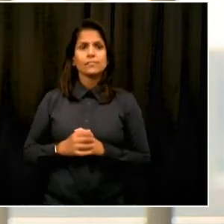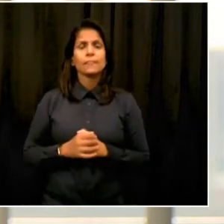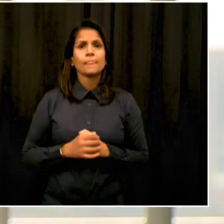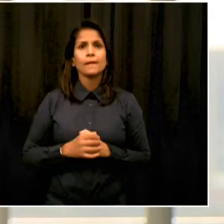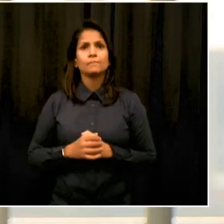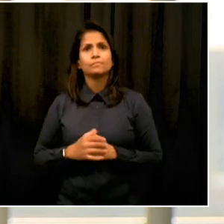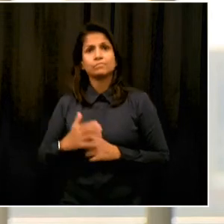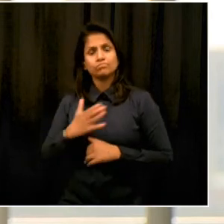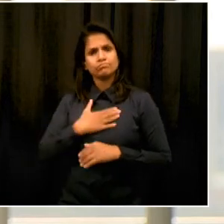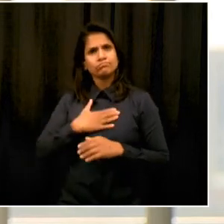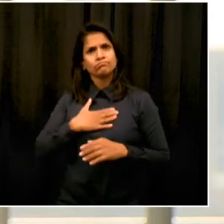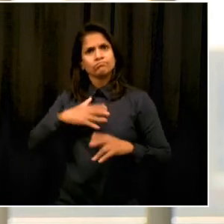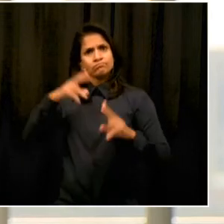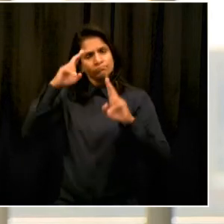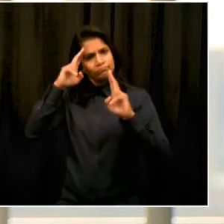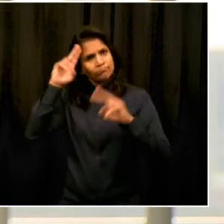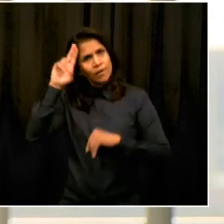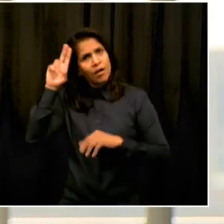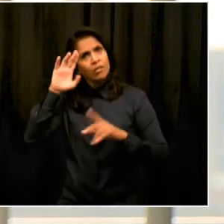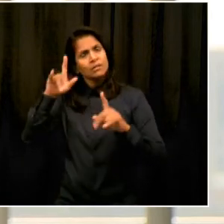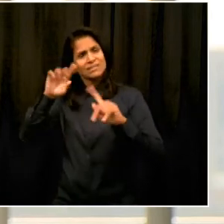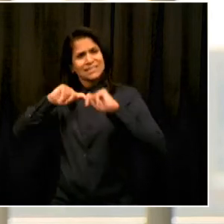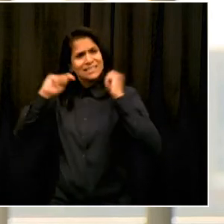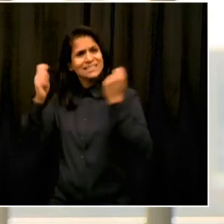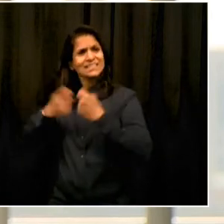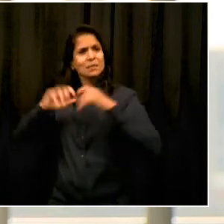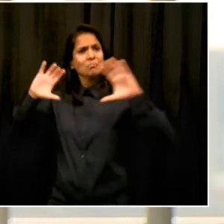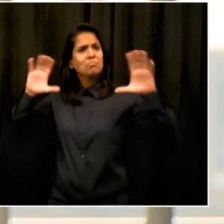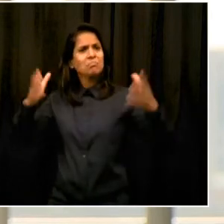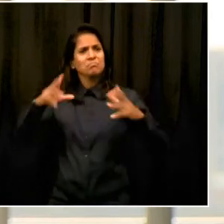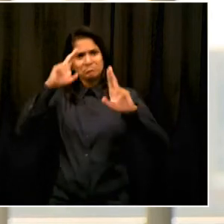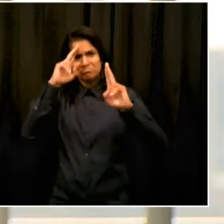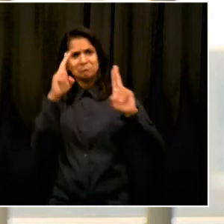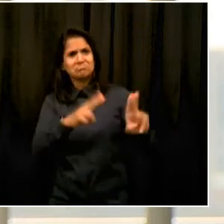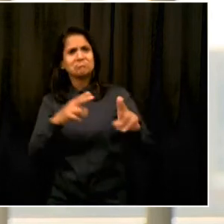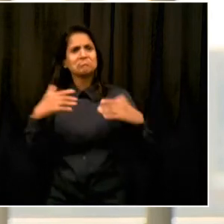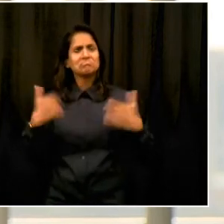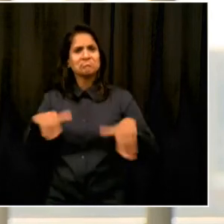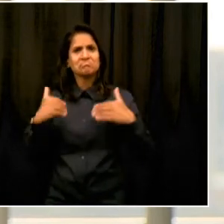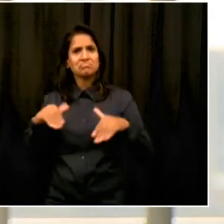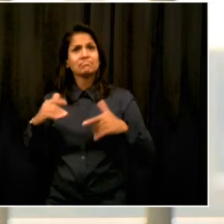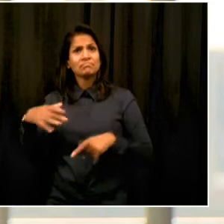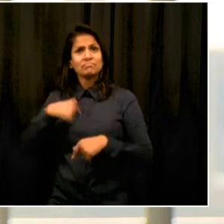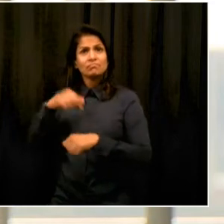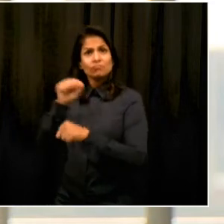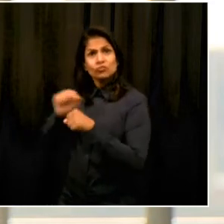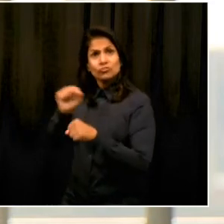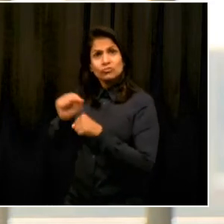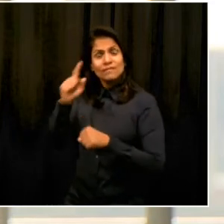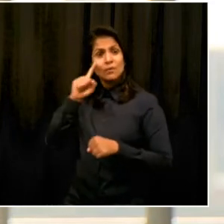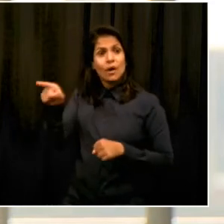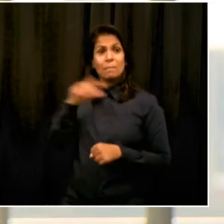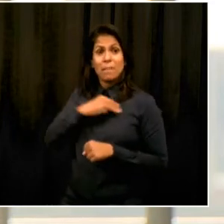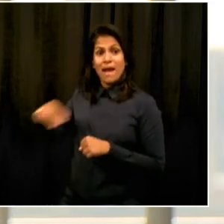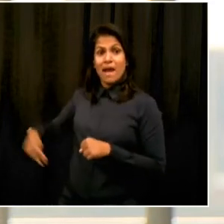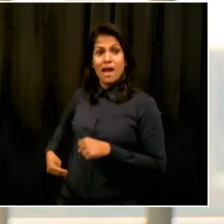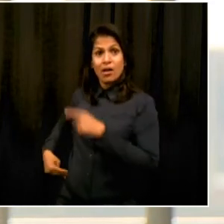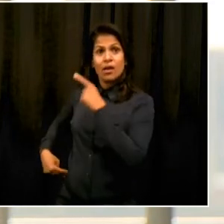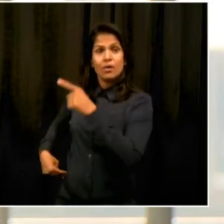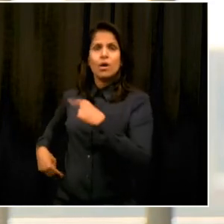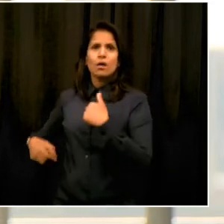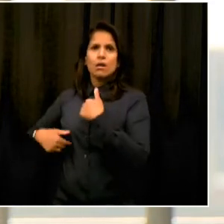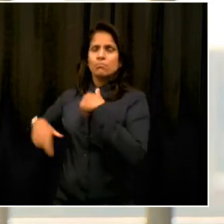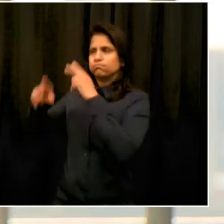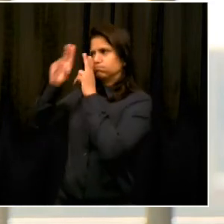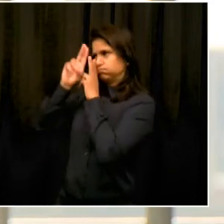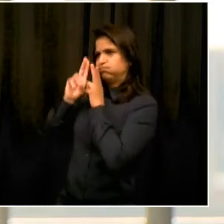team at City Hall and directly for the mayor since early April. And I have really gotten a chance to see firsthand the commitment